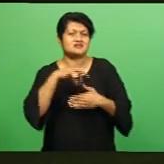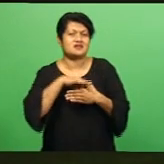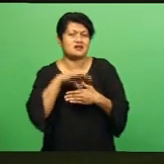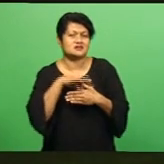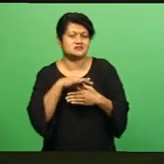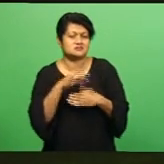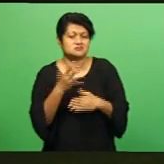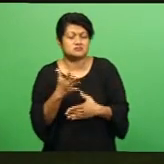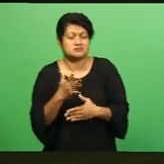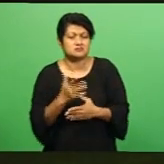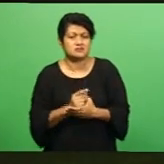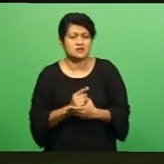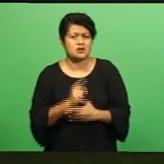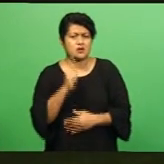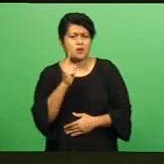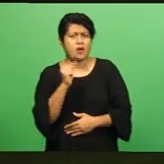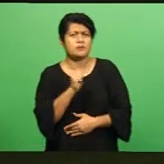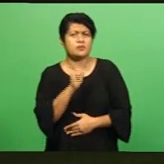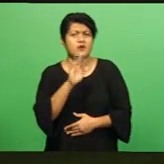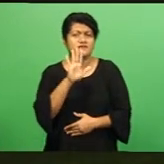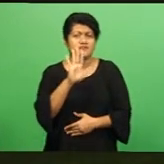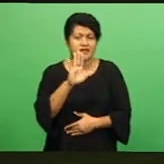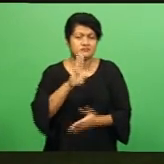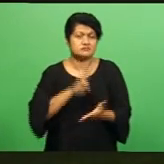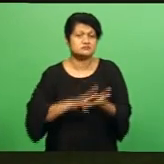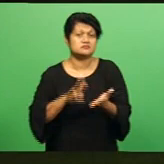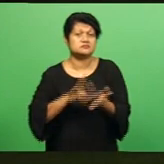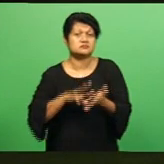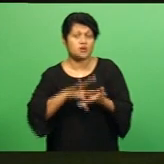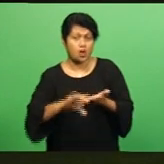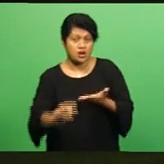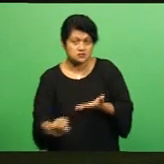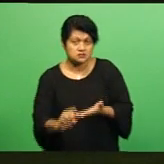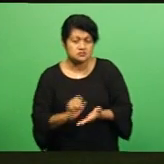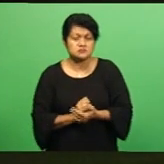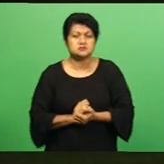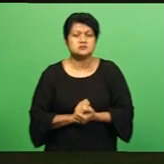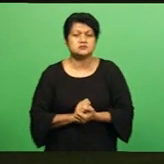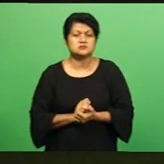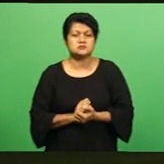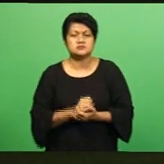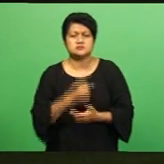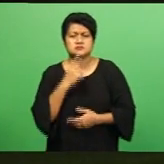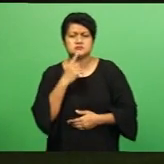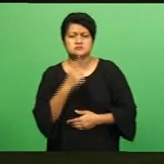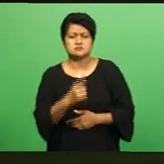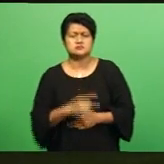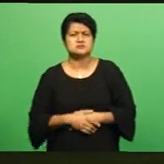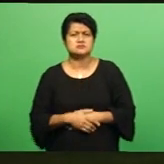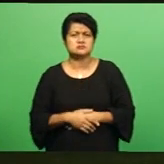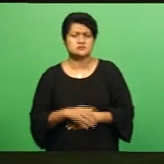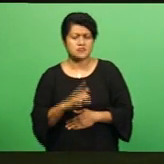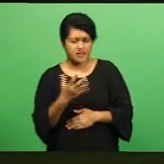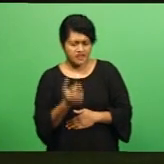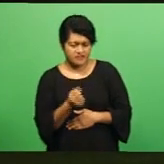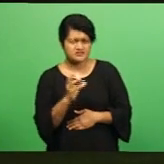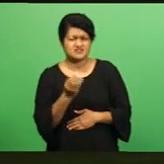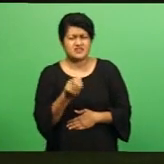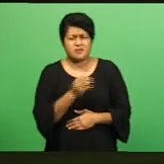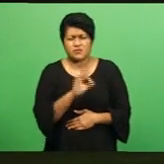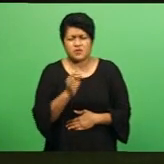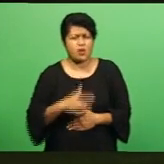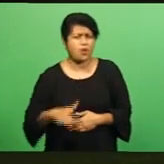roughly around $1.5 million. When asked if they have this sum, Avoka says they have some of it, but not